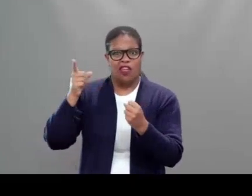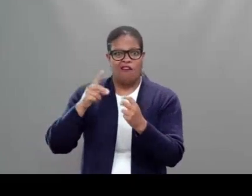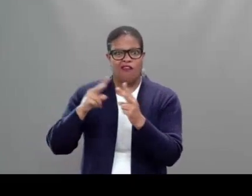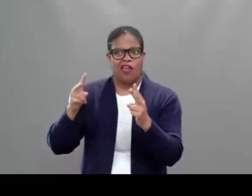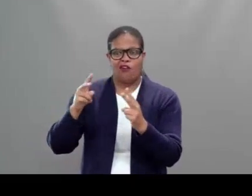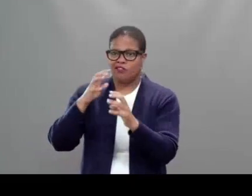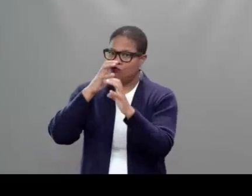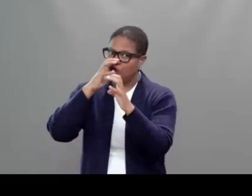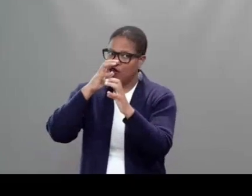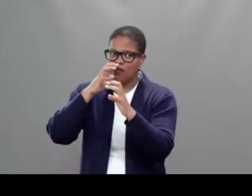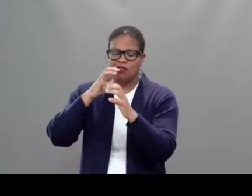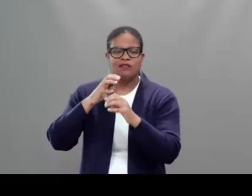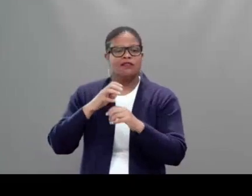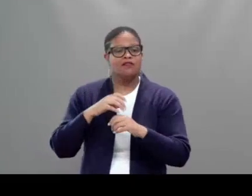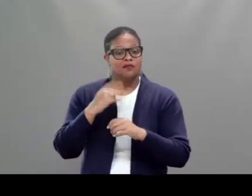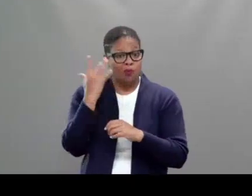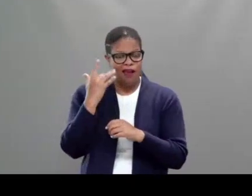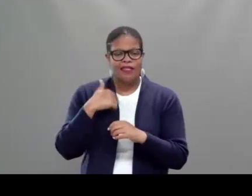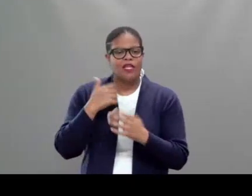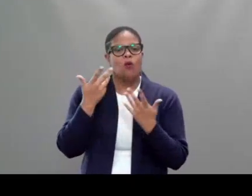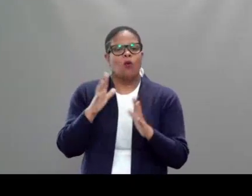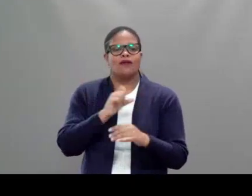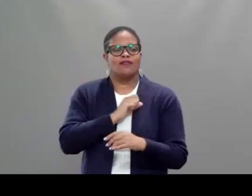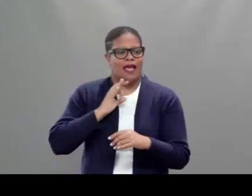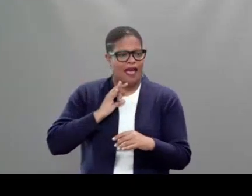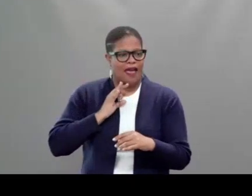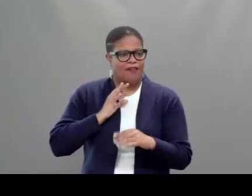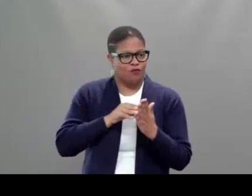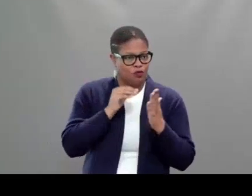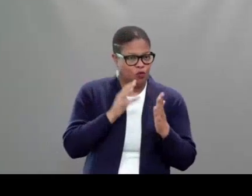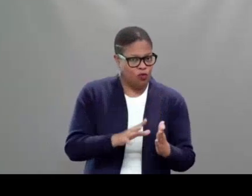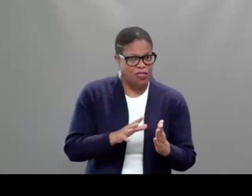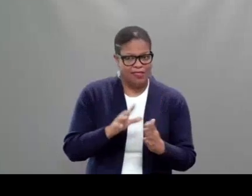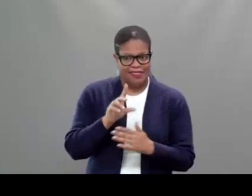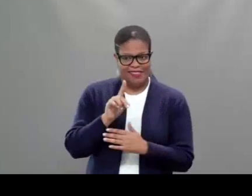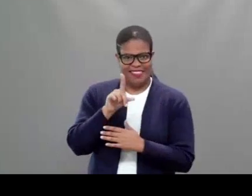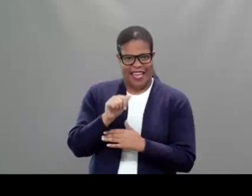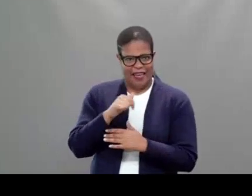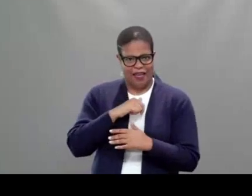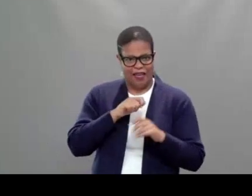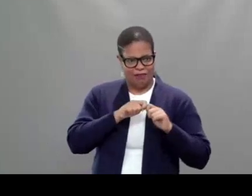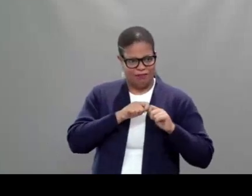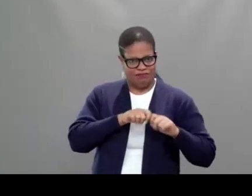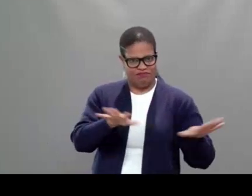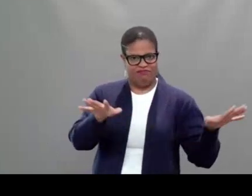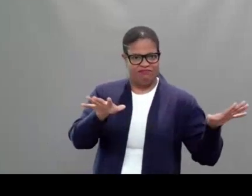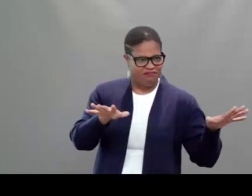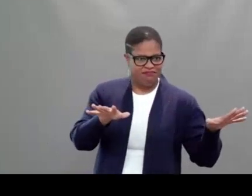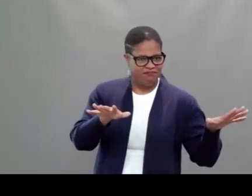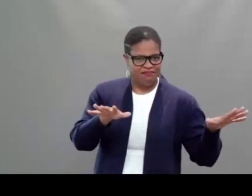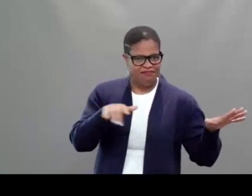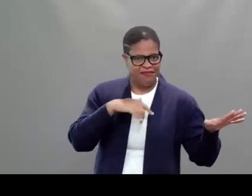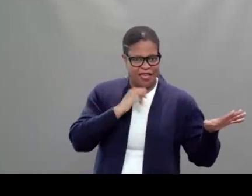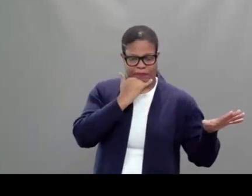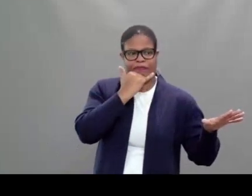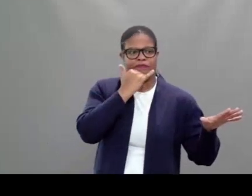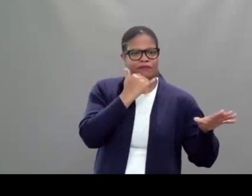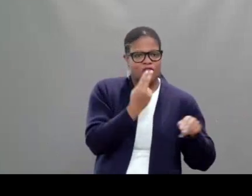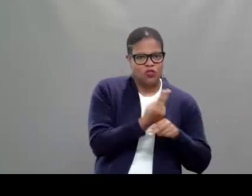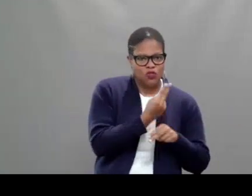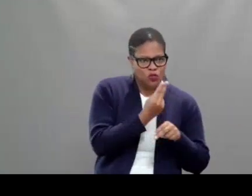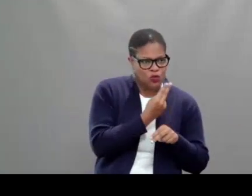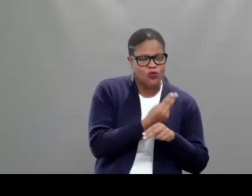strict on it because they don't want the staff and the students' data to get out there and be